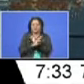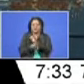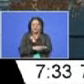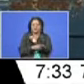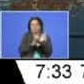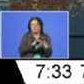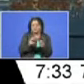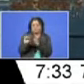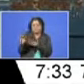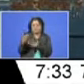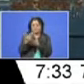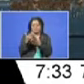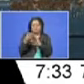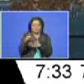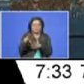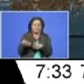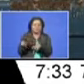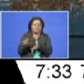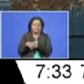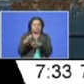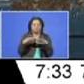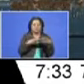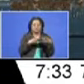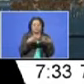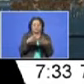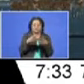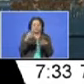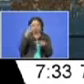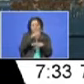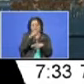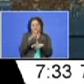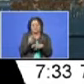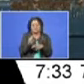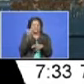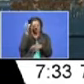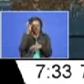disposed of before we hit the road. For the ZS News Network, I'm Charles Fisher.